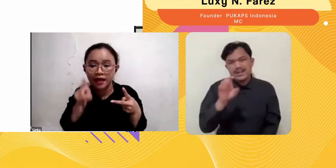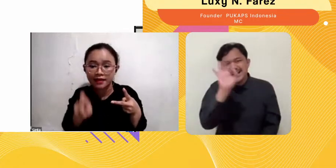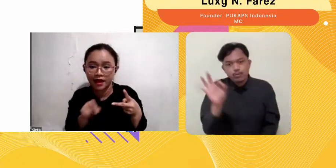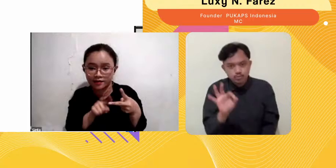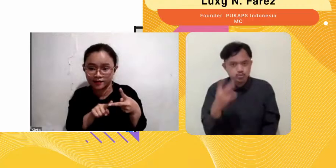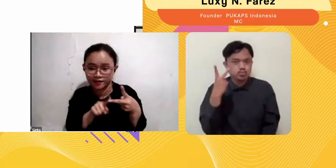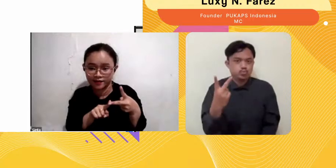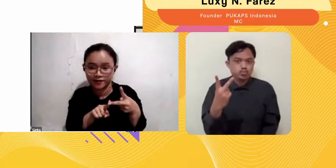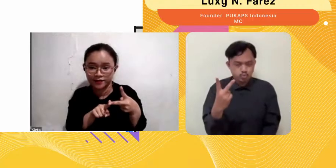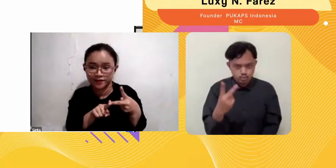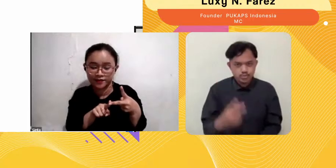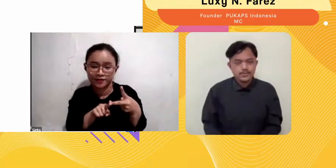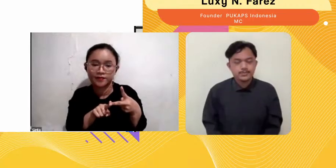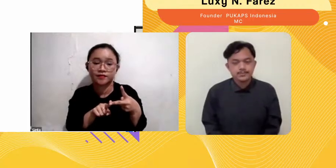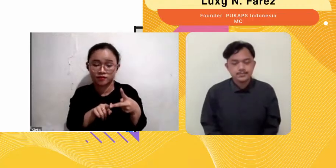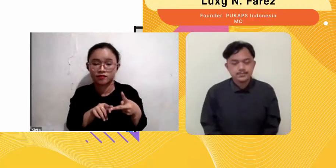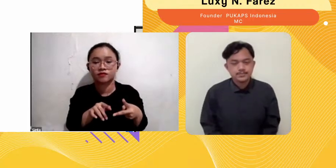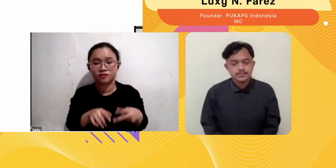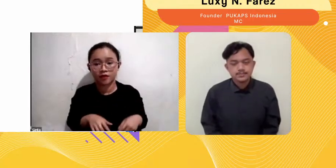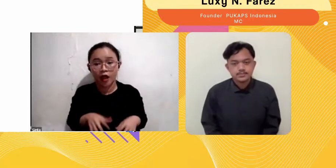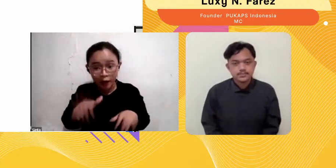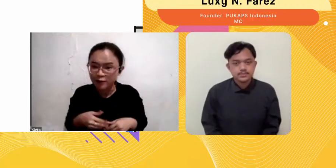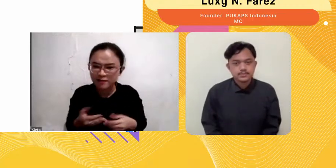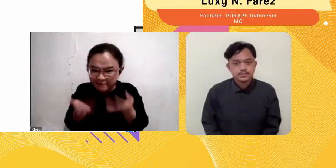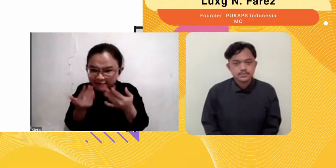We have a tight competitions here.